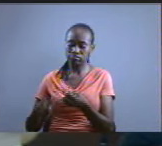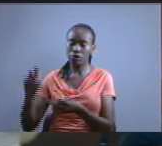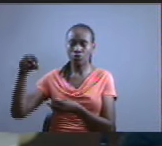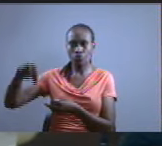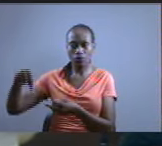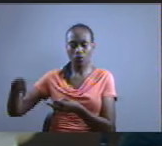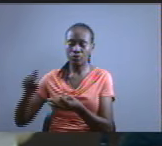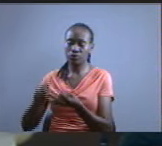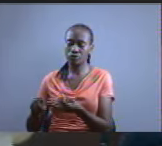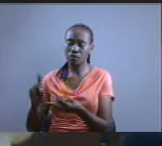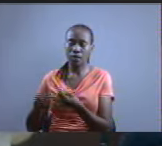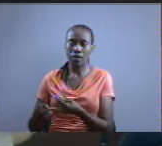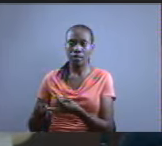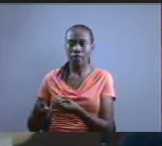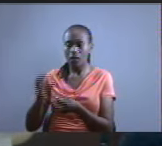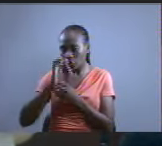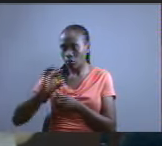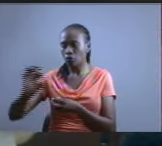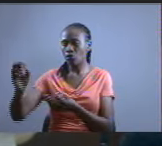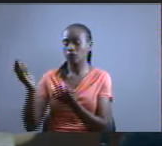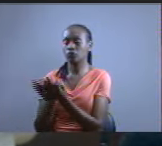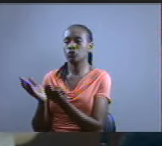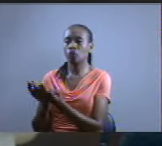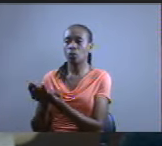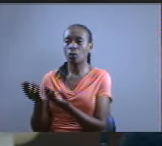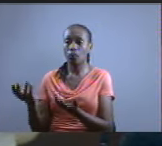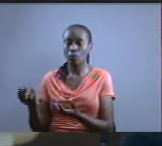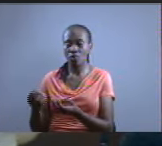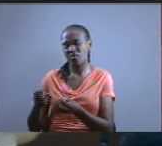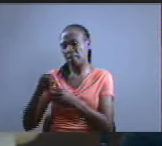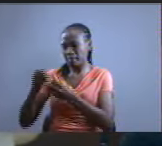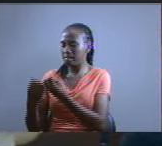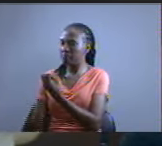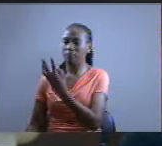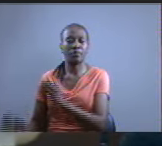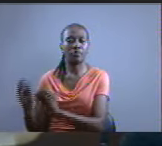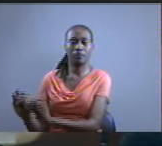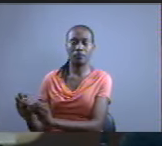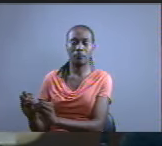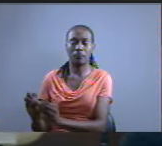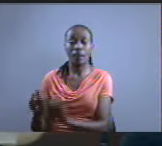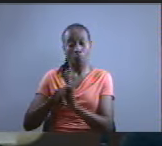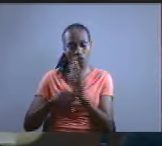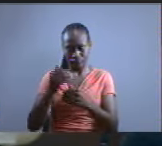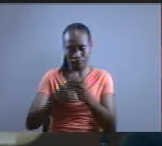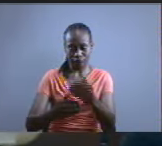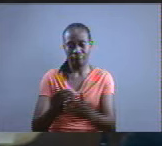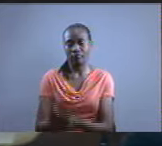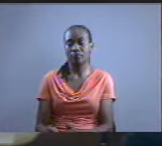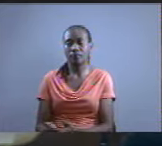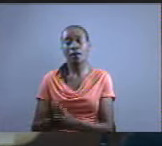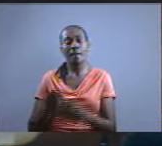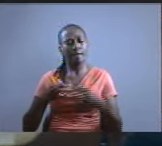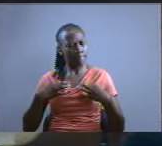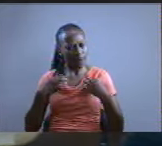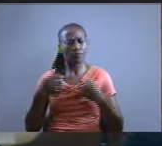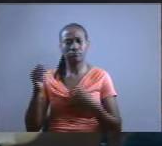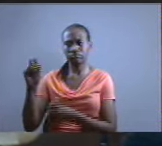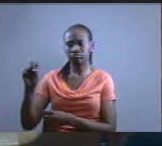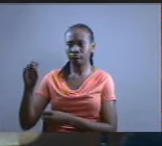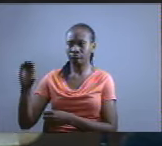School, and Ndlovaipatwa Senior Primary School, among others, as part of the program. The ANC is also very proud to announce